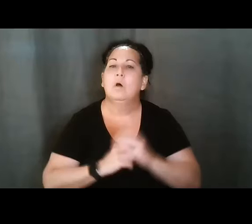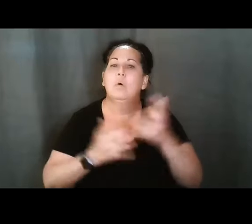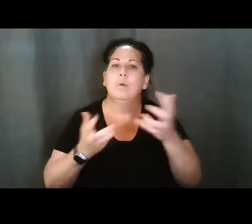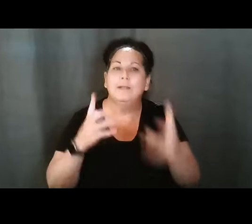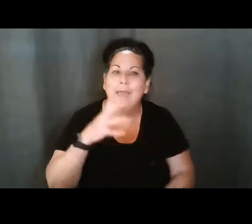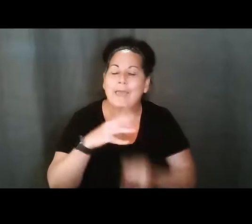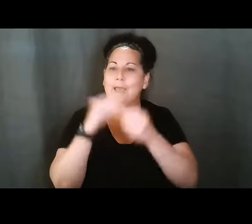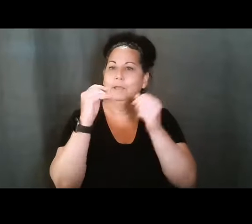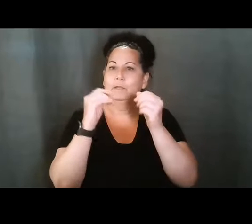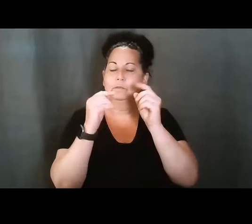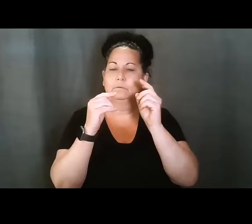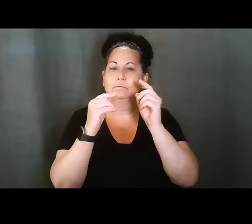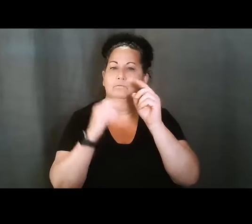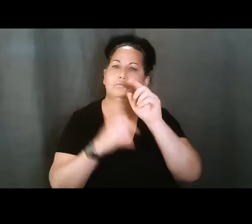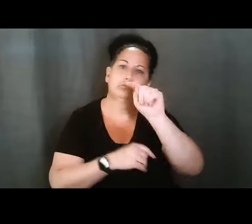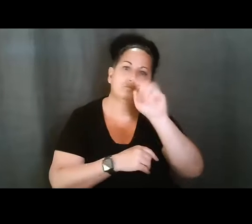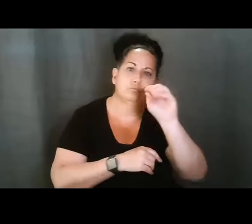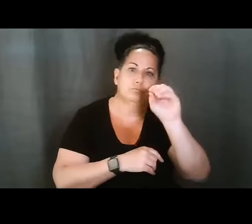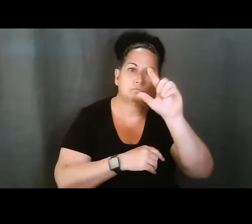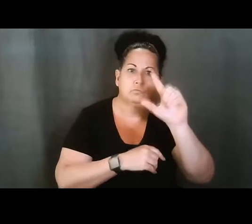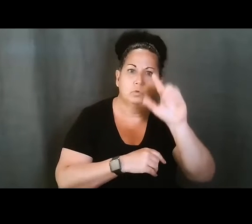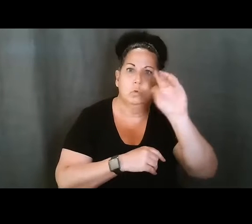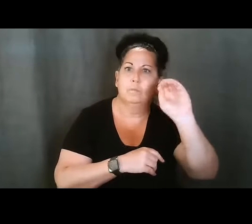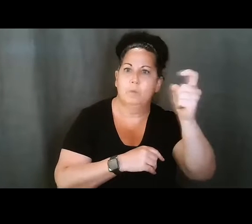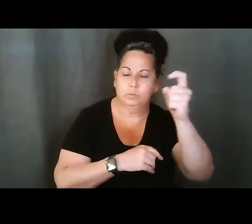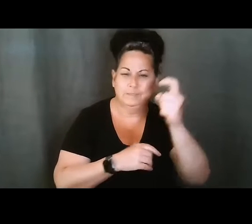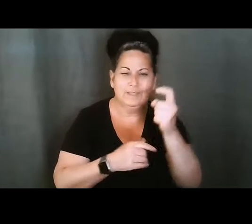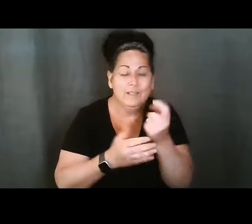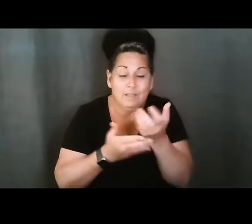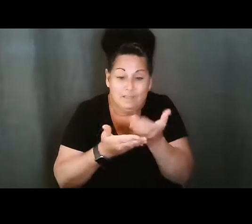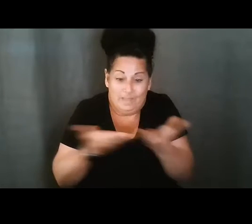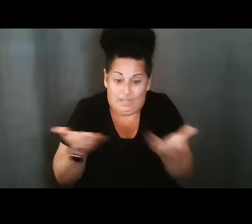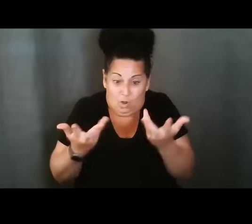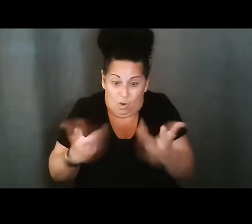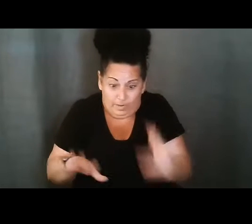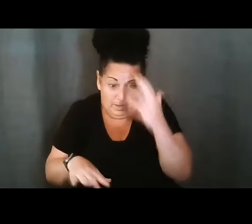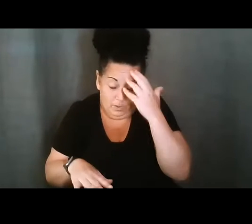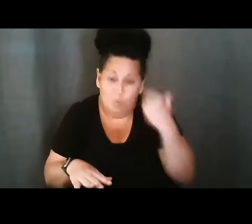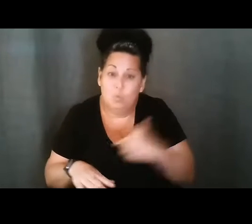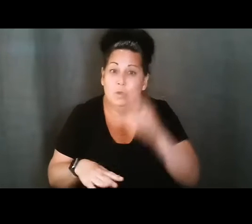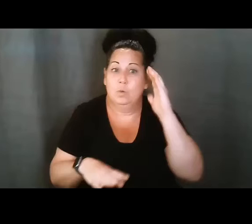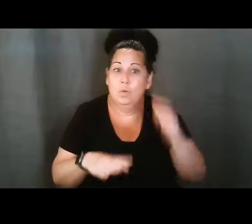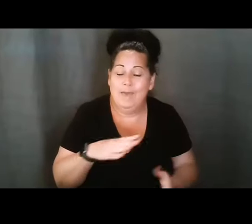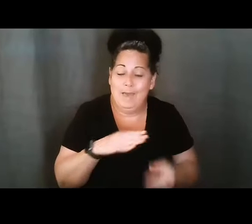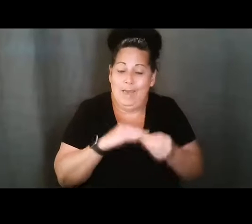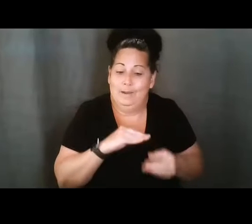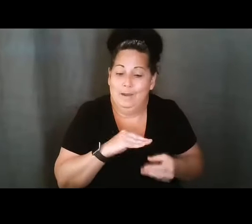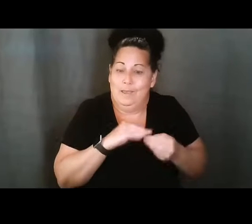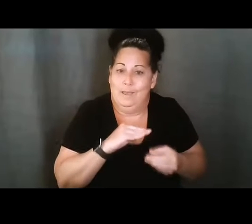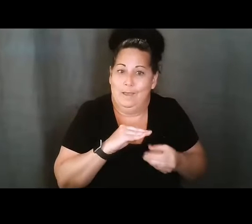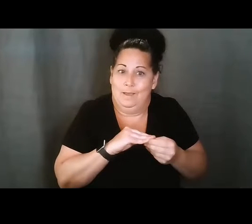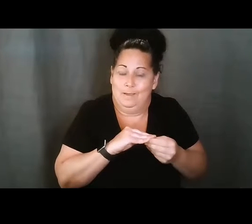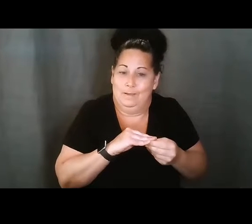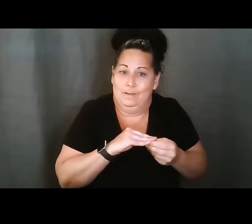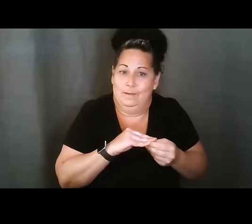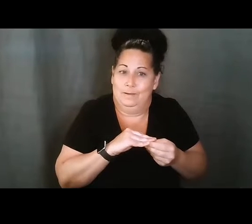toolbox. We want to help you with what you already know, encourage you along the way, because there is no professional in